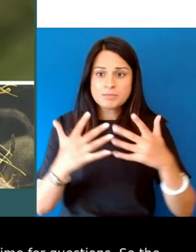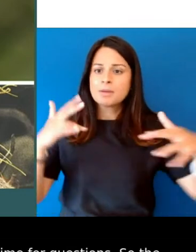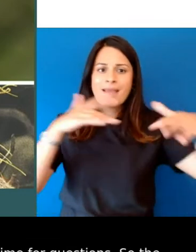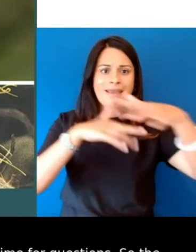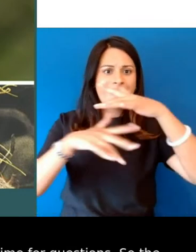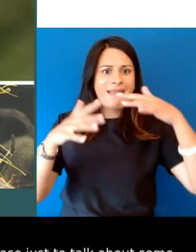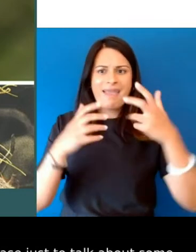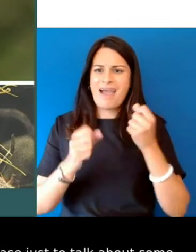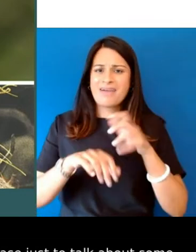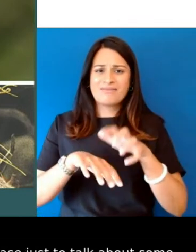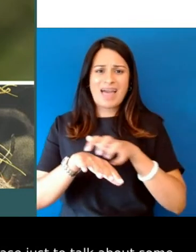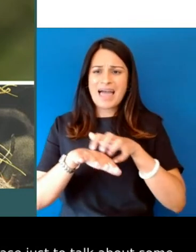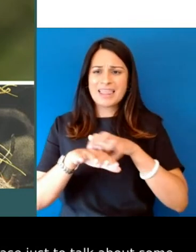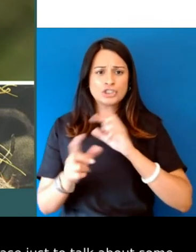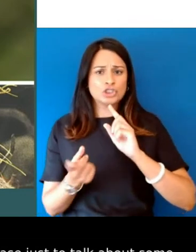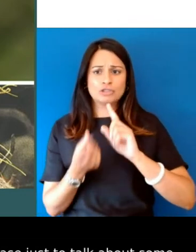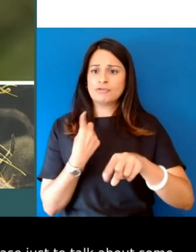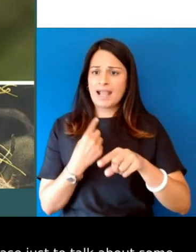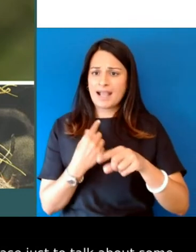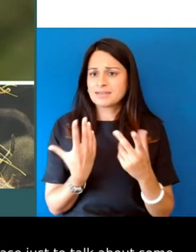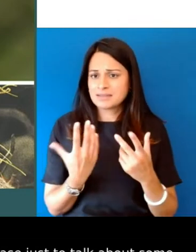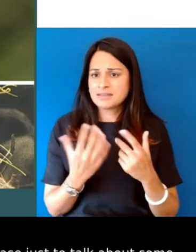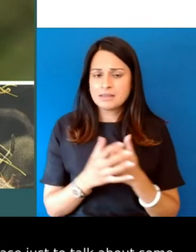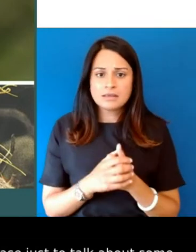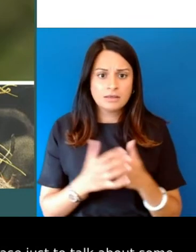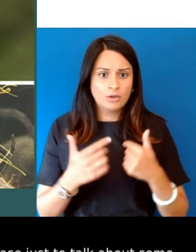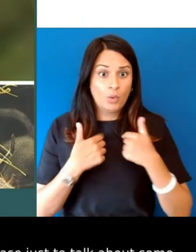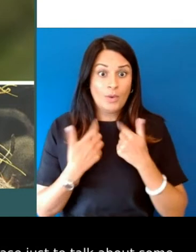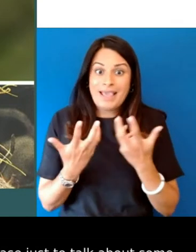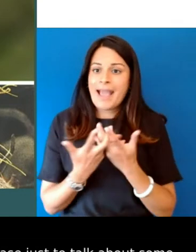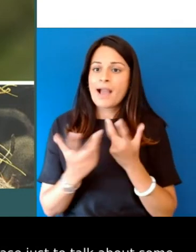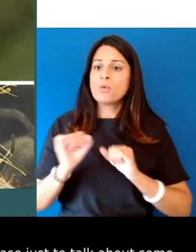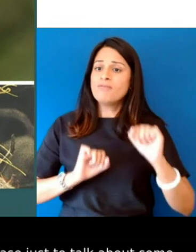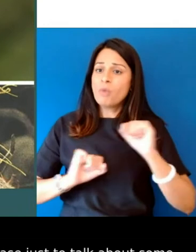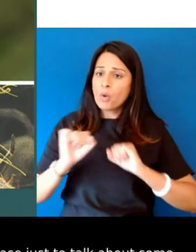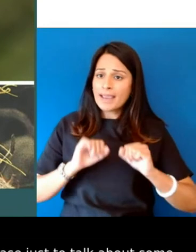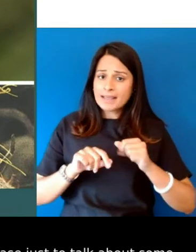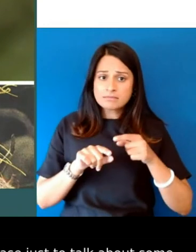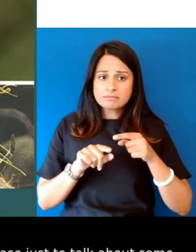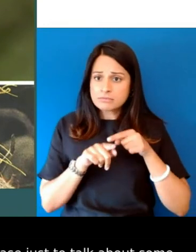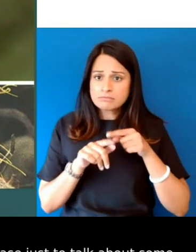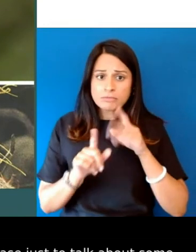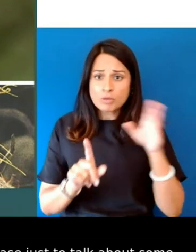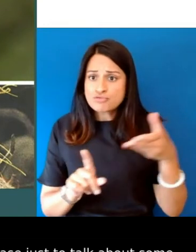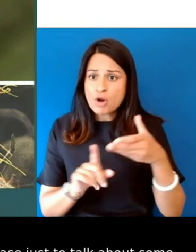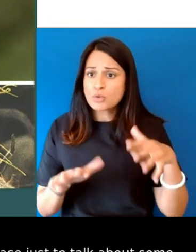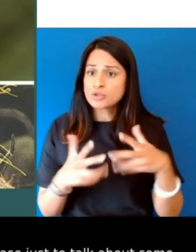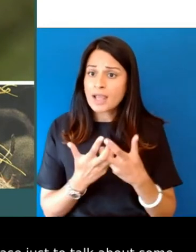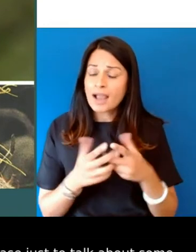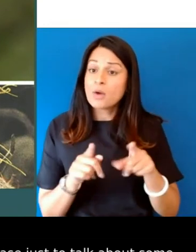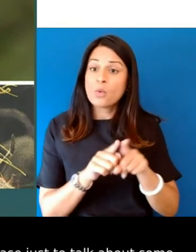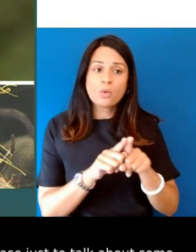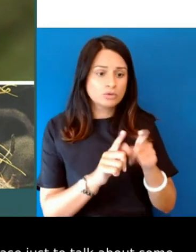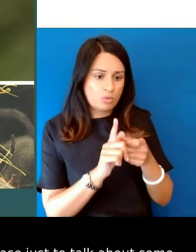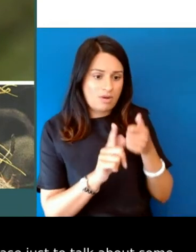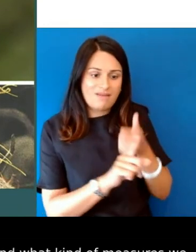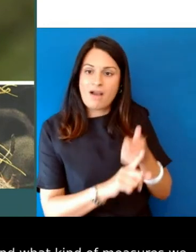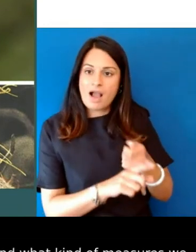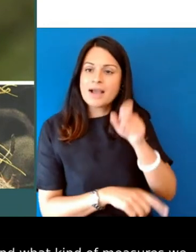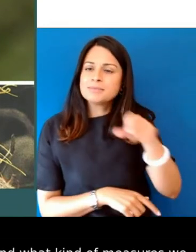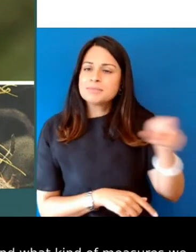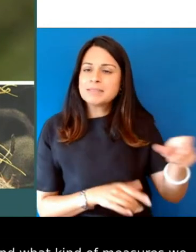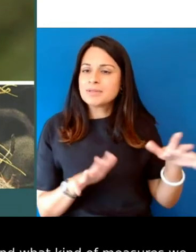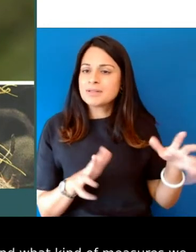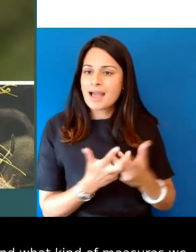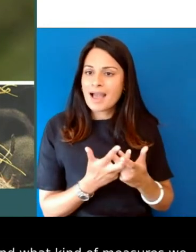approach um allergen avoidance and what kind of measures we can advise our patients and as well as that going through the medical